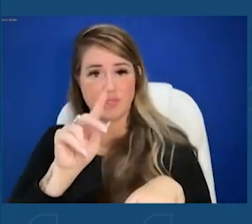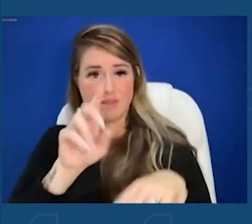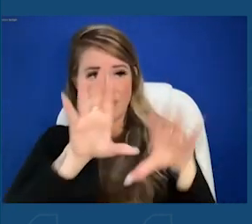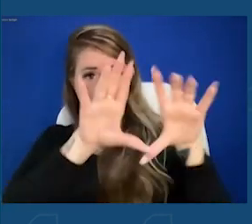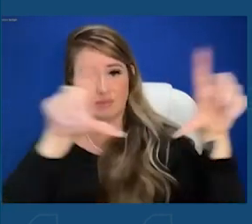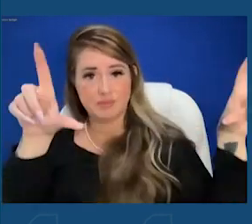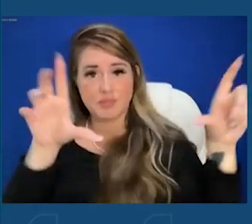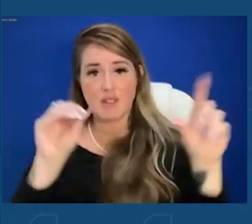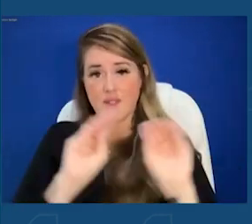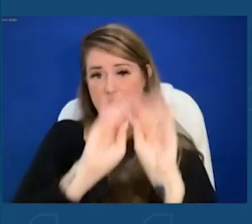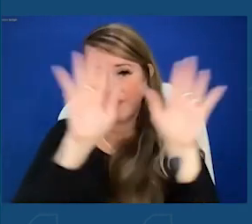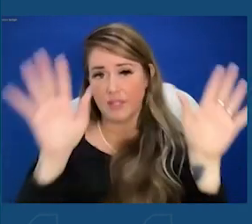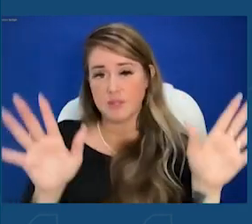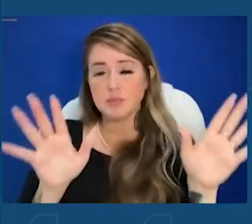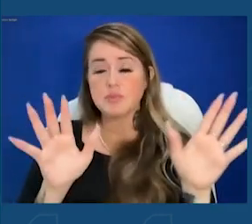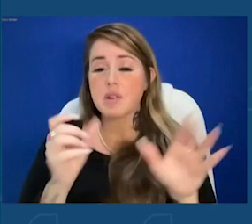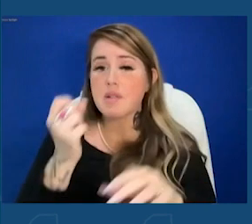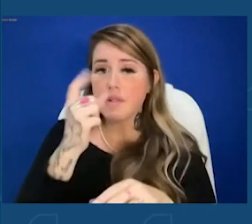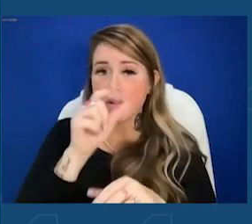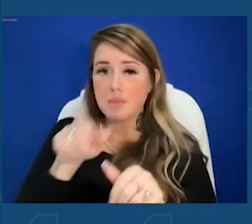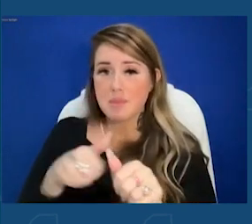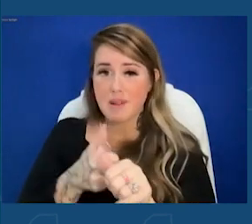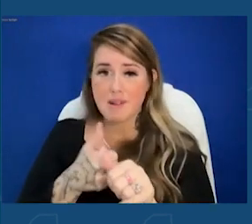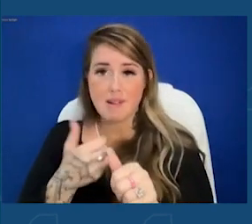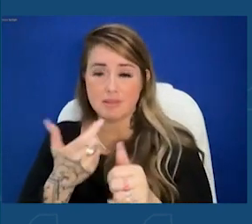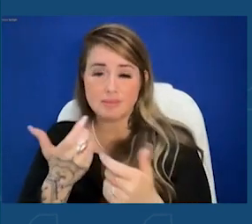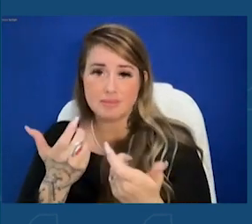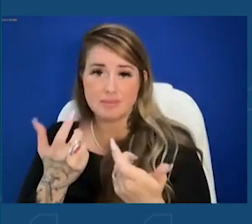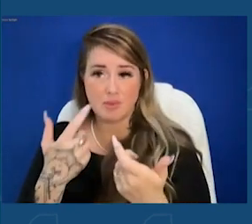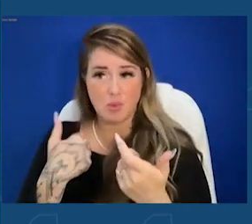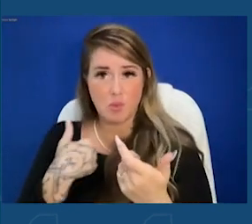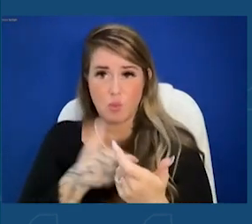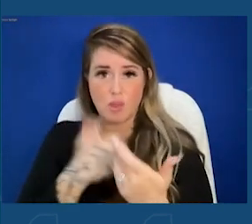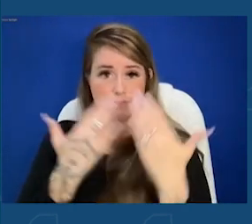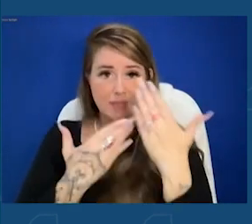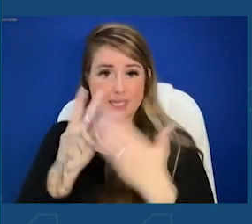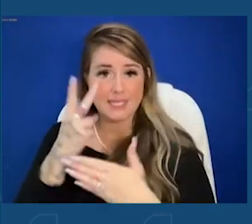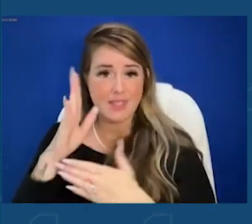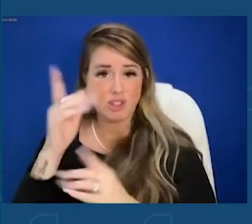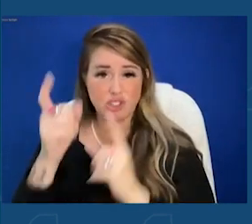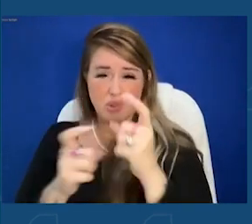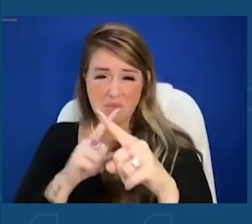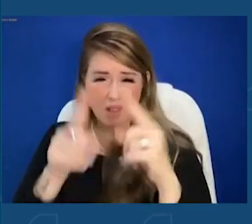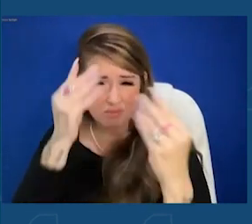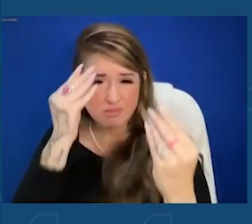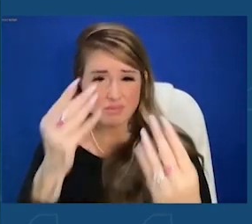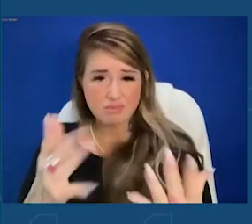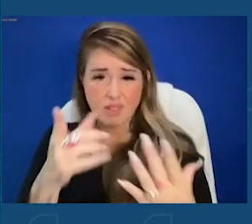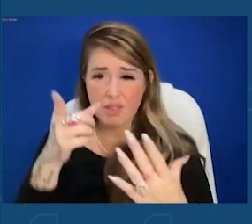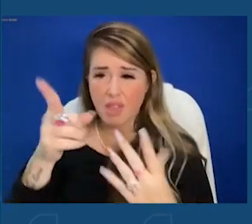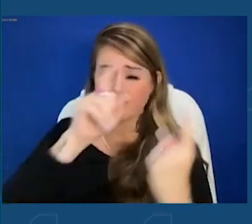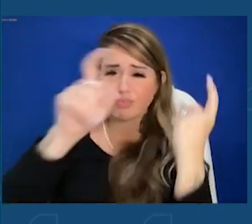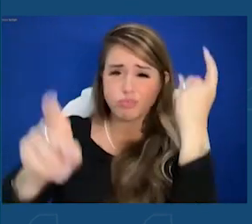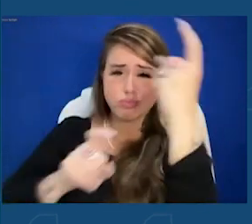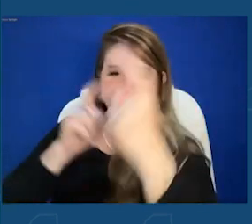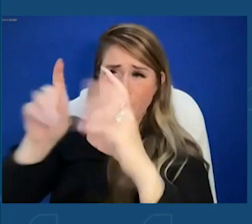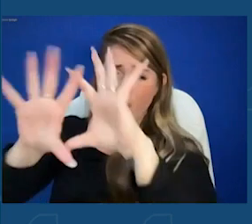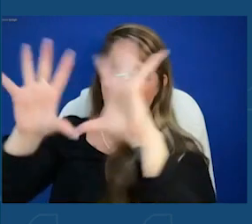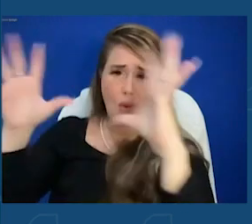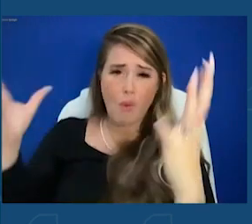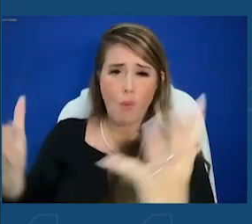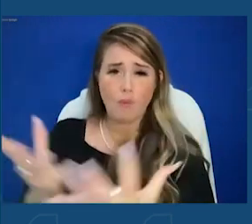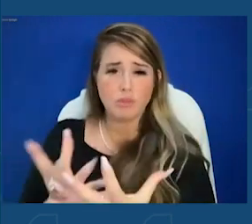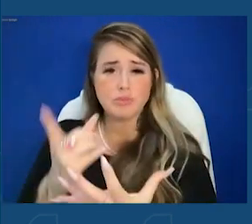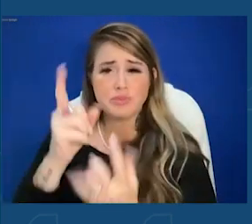so obvious is their incredible generosity over the years and frankly across continents. Locally, they have made major gifts to